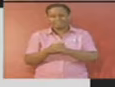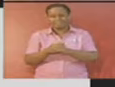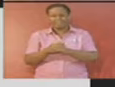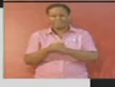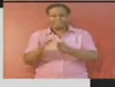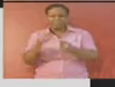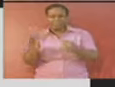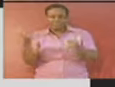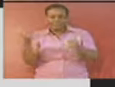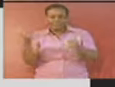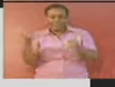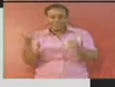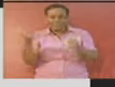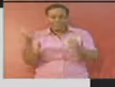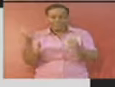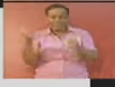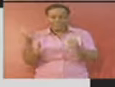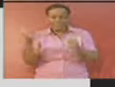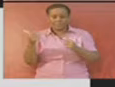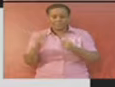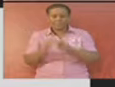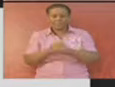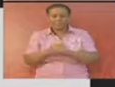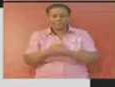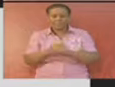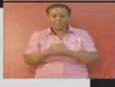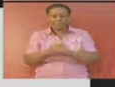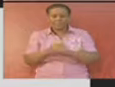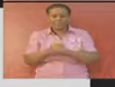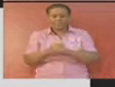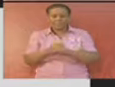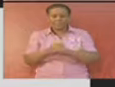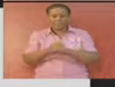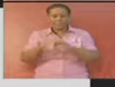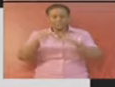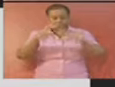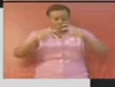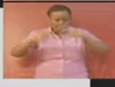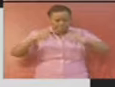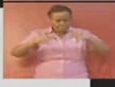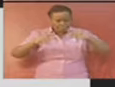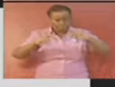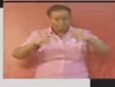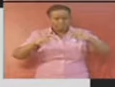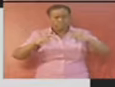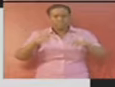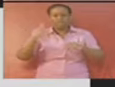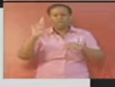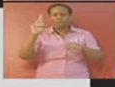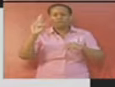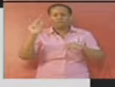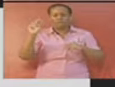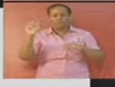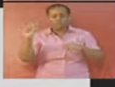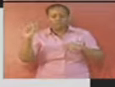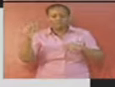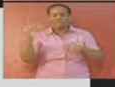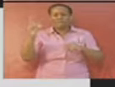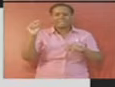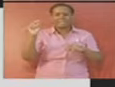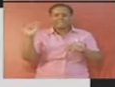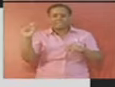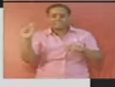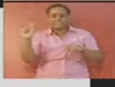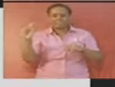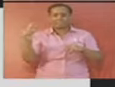nucleic acid, DNA, and mRNA, that is in the news a lot. We see messenger RNA being used in two of the frontline vaccines, Moderna as